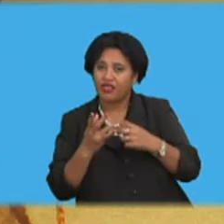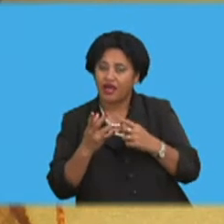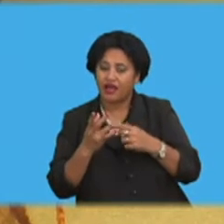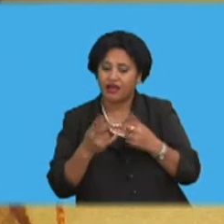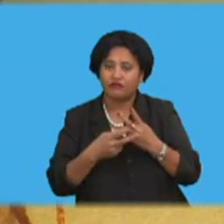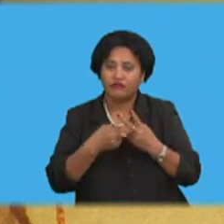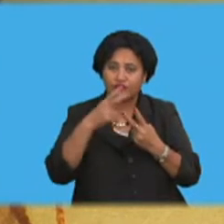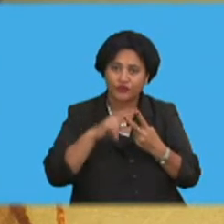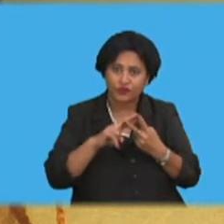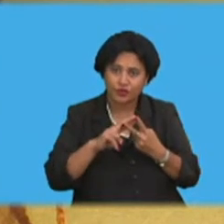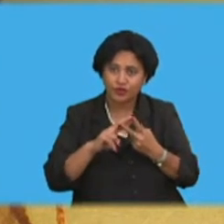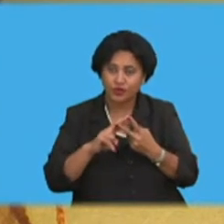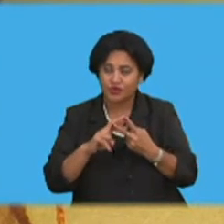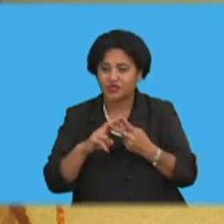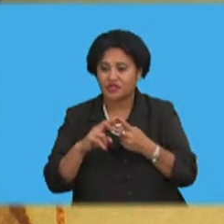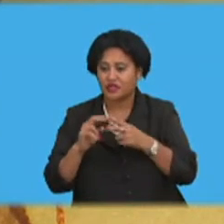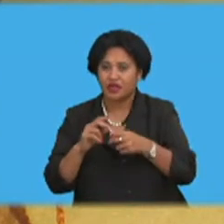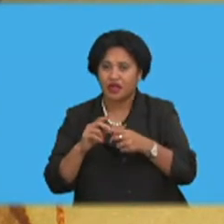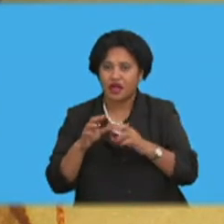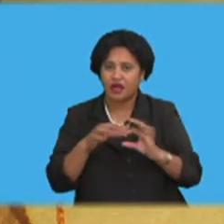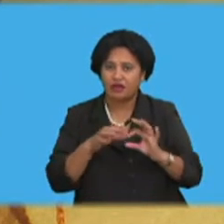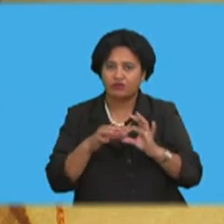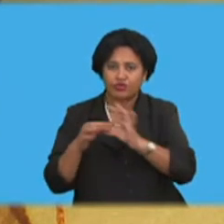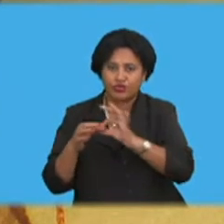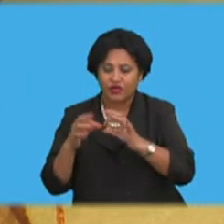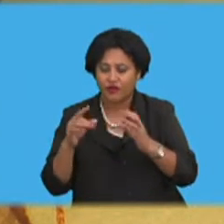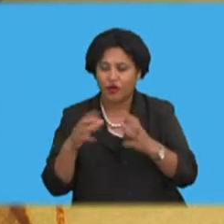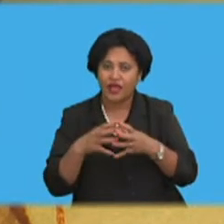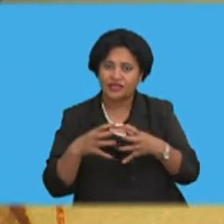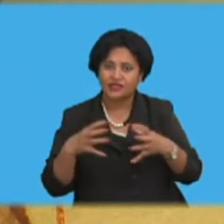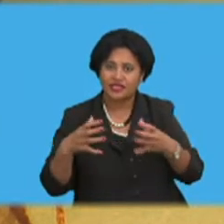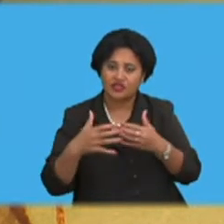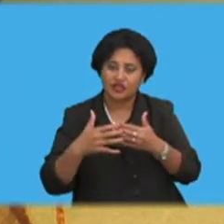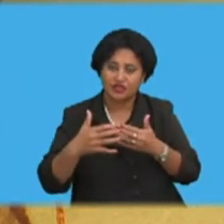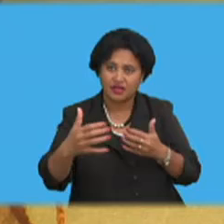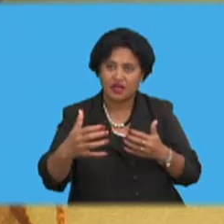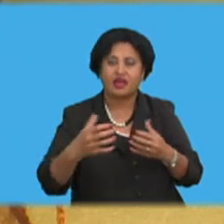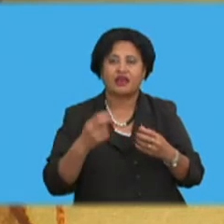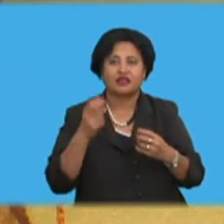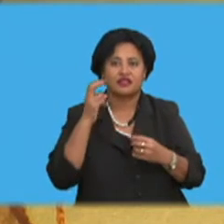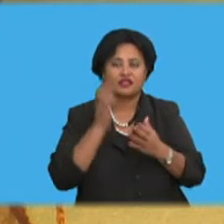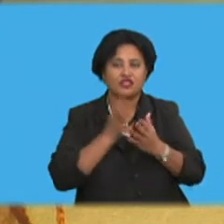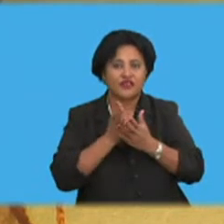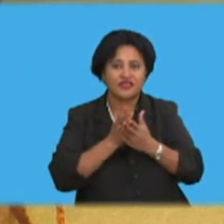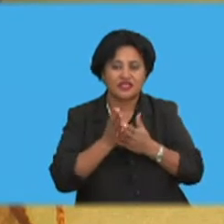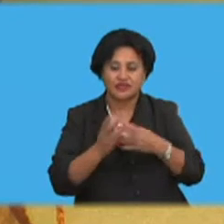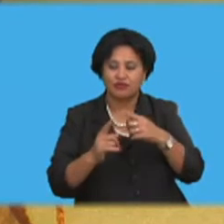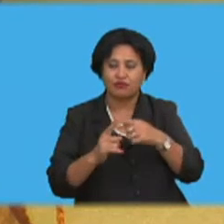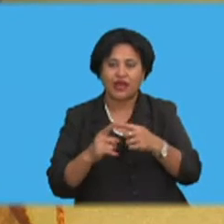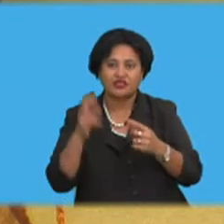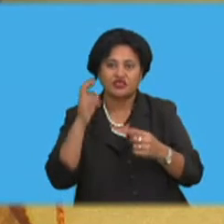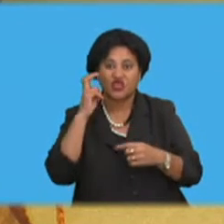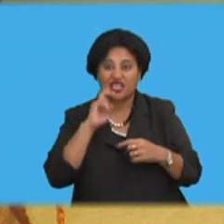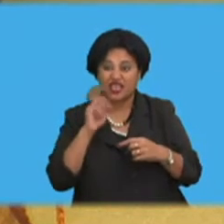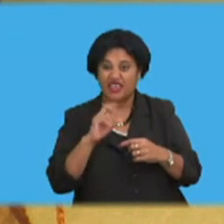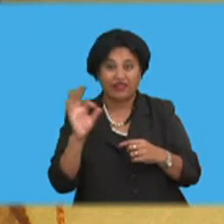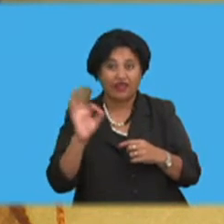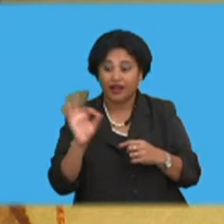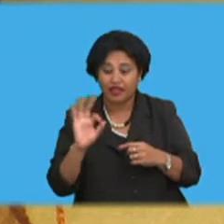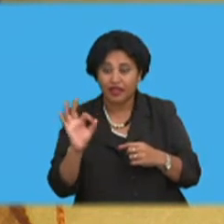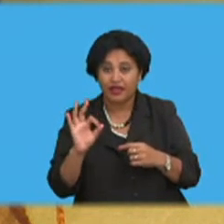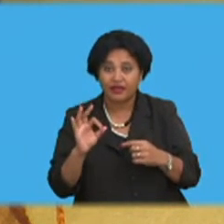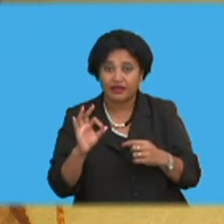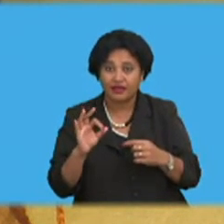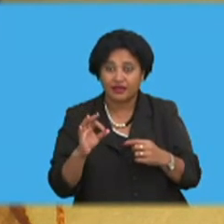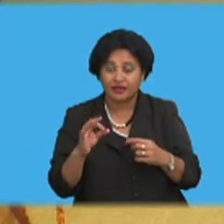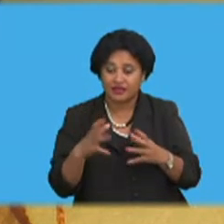new variety crops is linked to extension services and training? Because if you don't have extension and training services, you